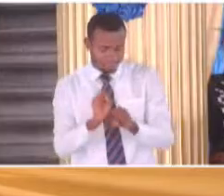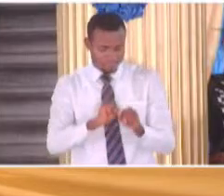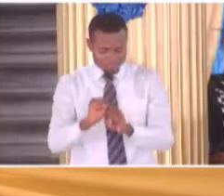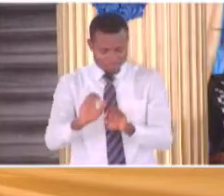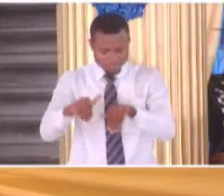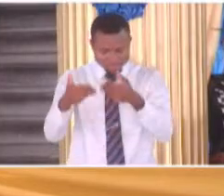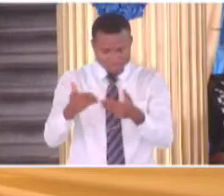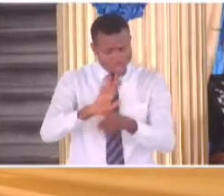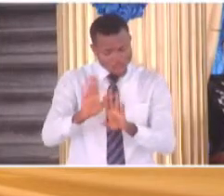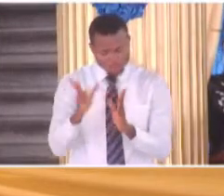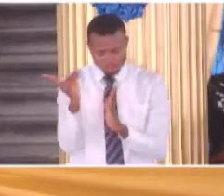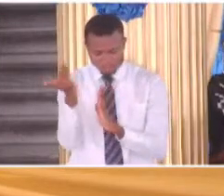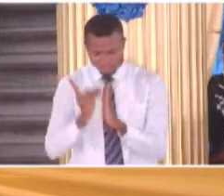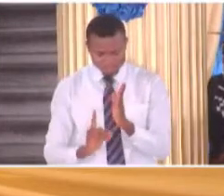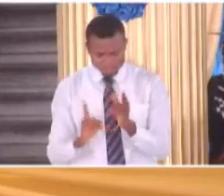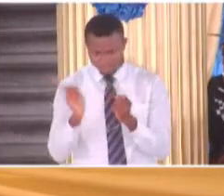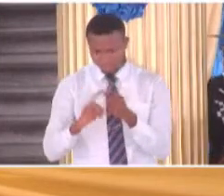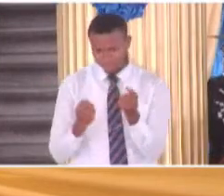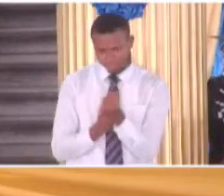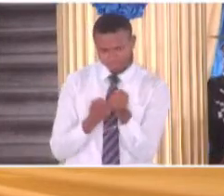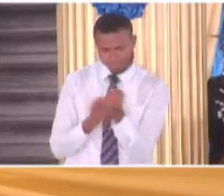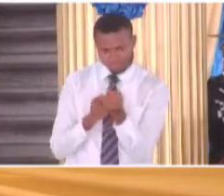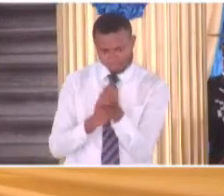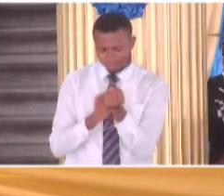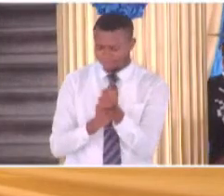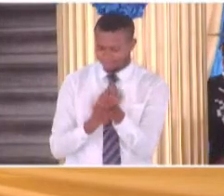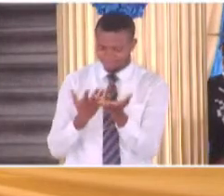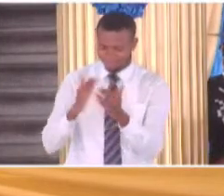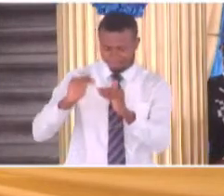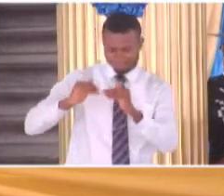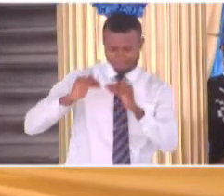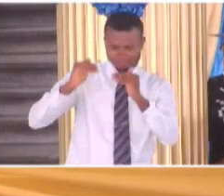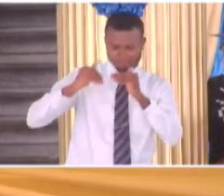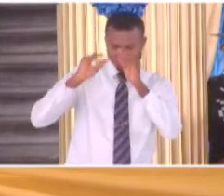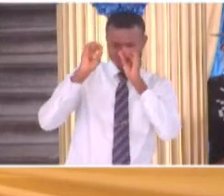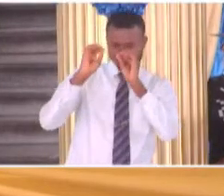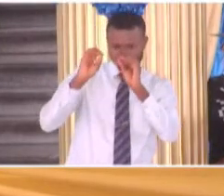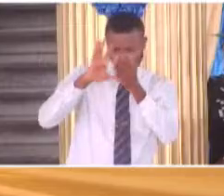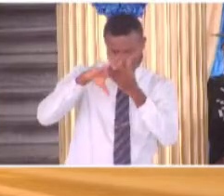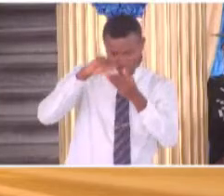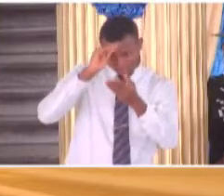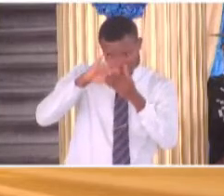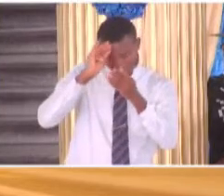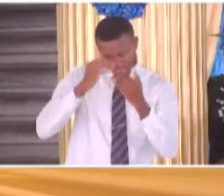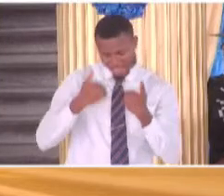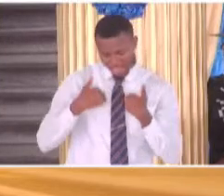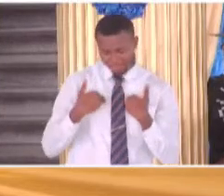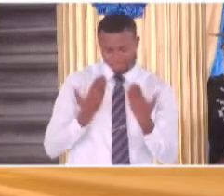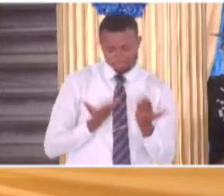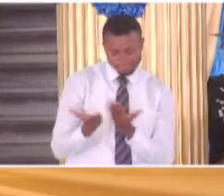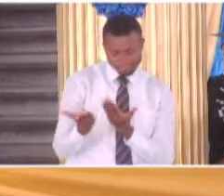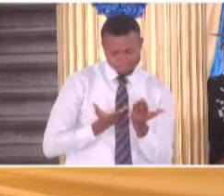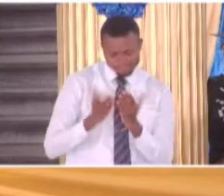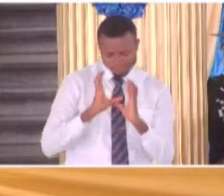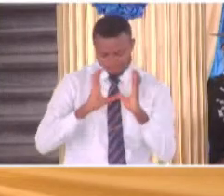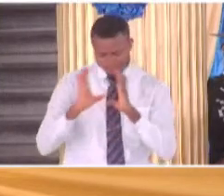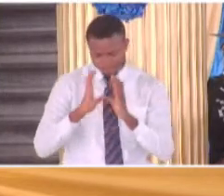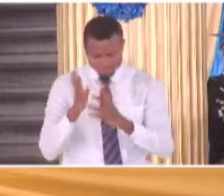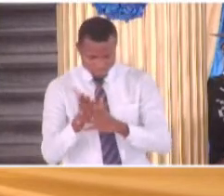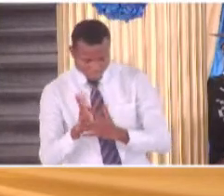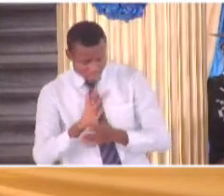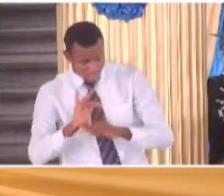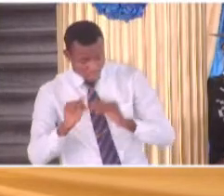all designed to support advanced teaching methods and foster collaboration.